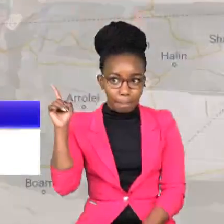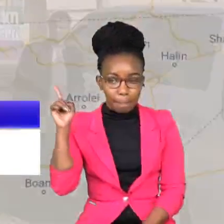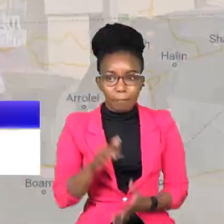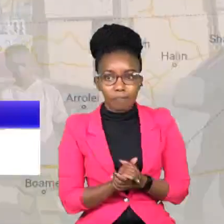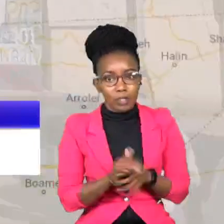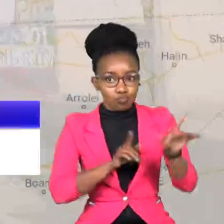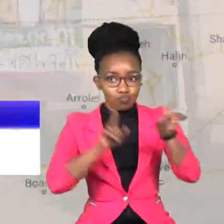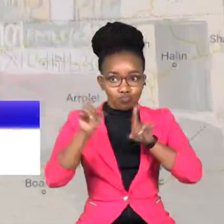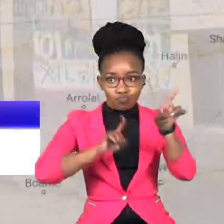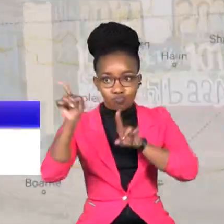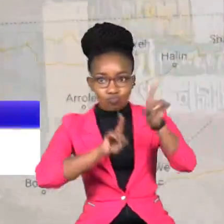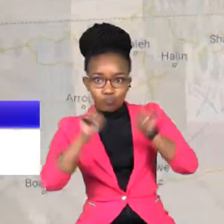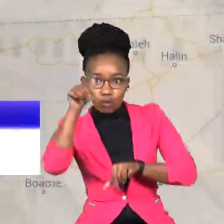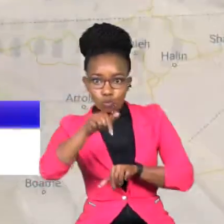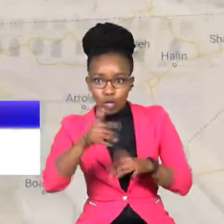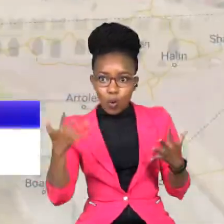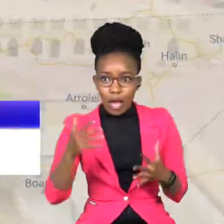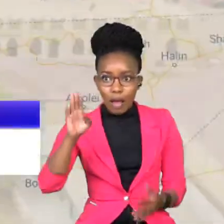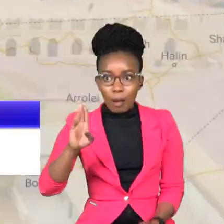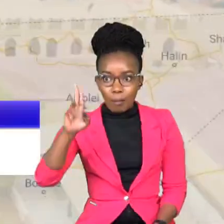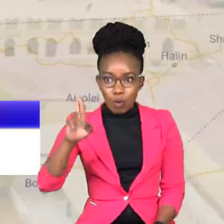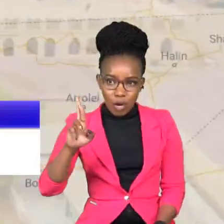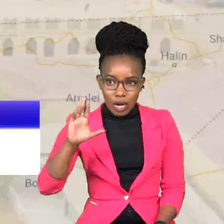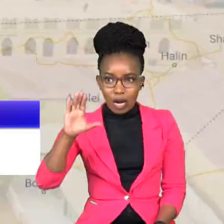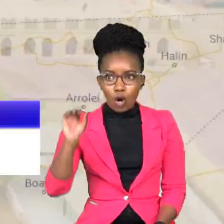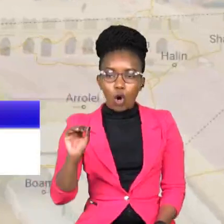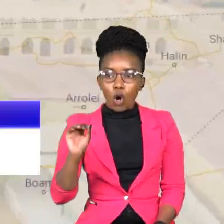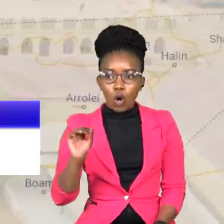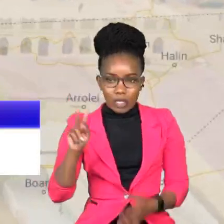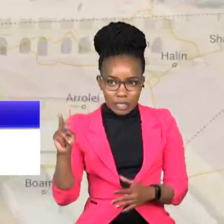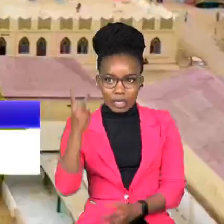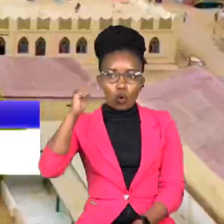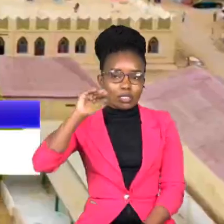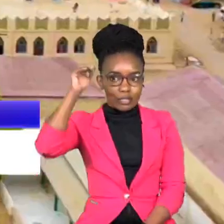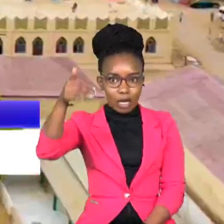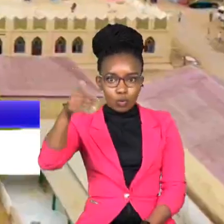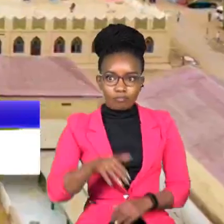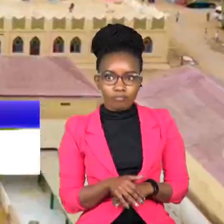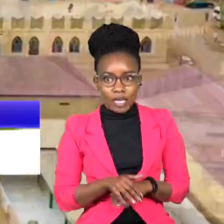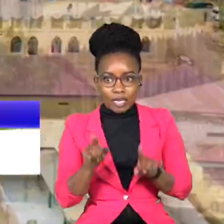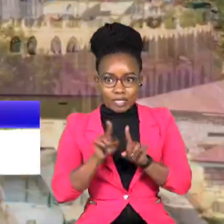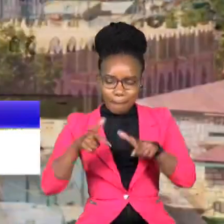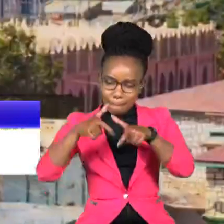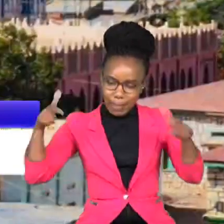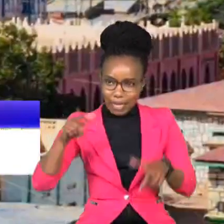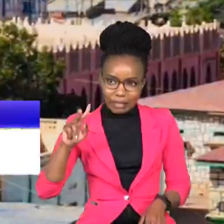Our journey today takes us to Burao, which is Somaliland's second capital city and second